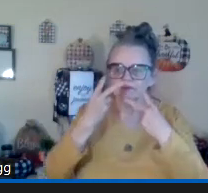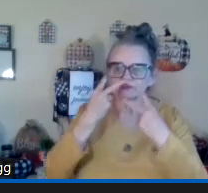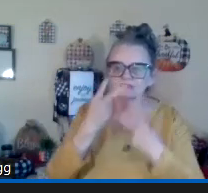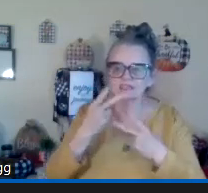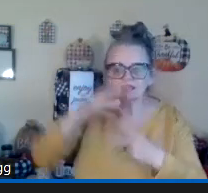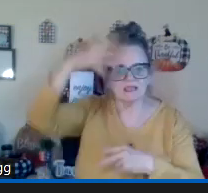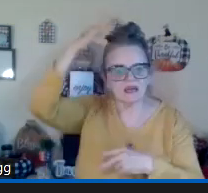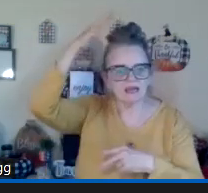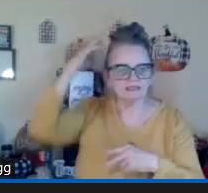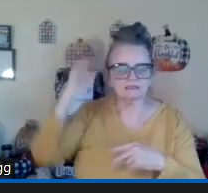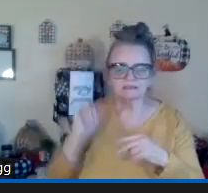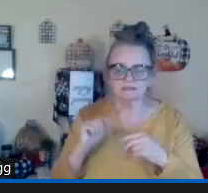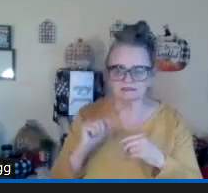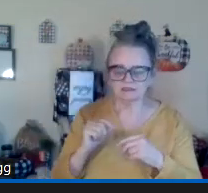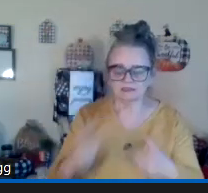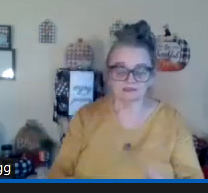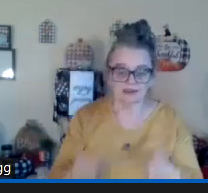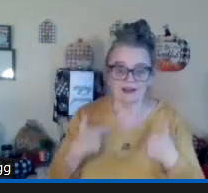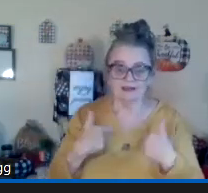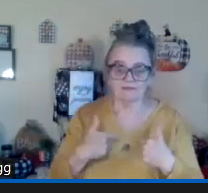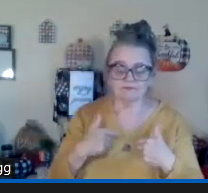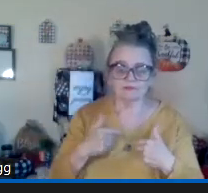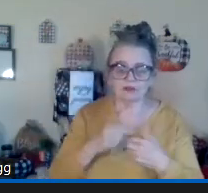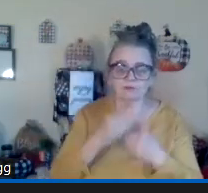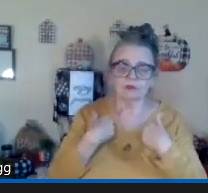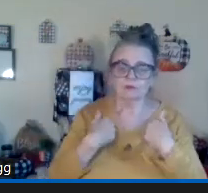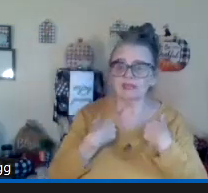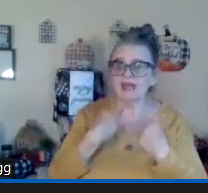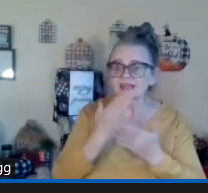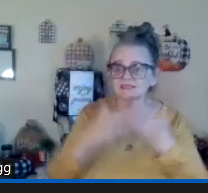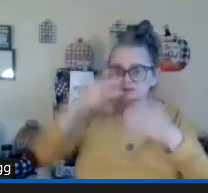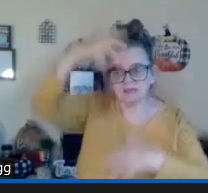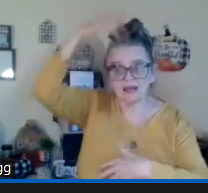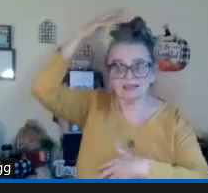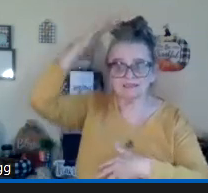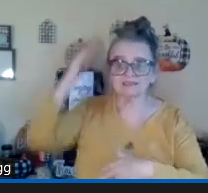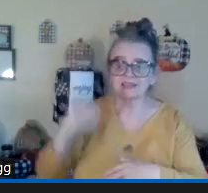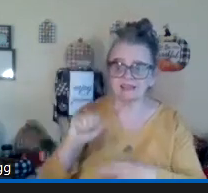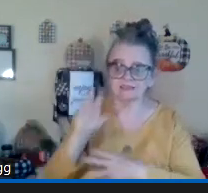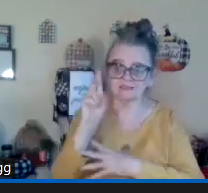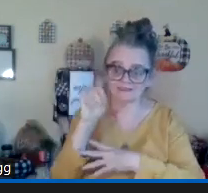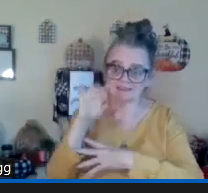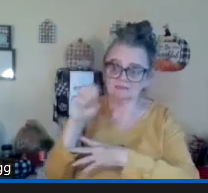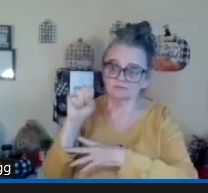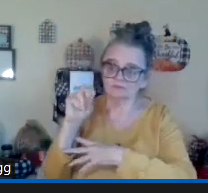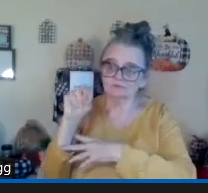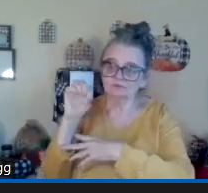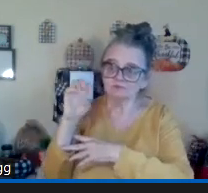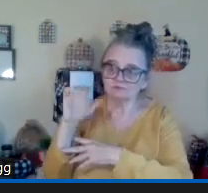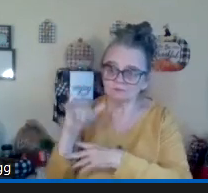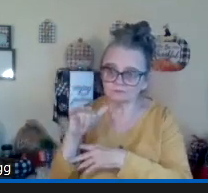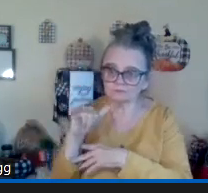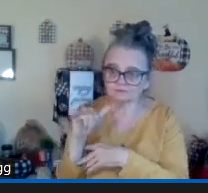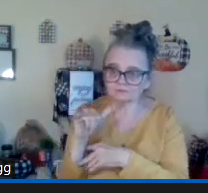If you ever see a lion live, we had some lions at Disney.